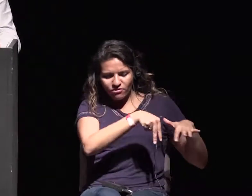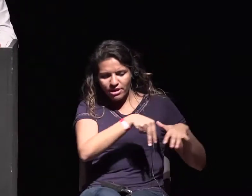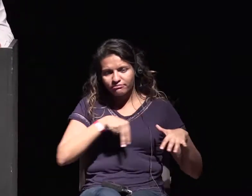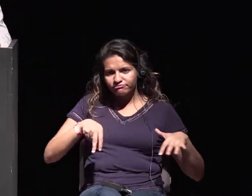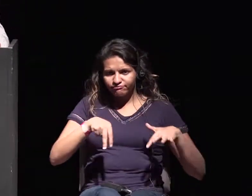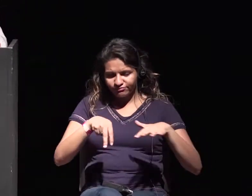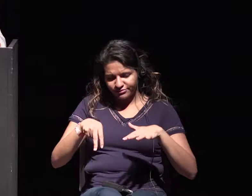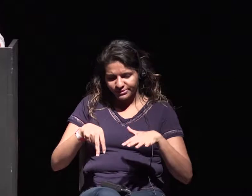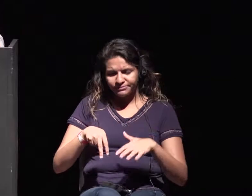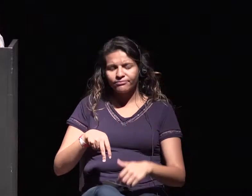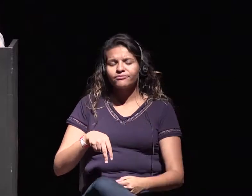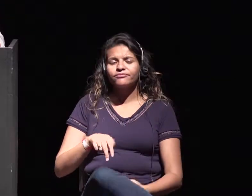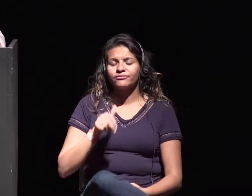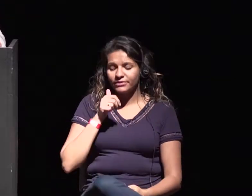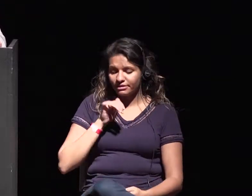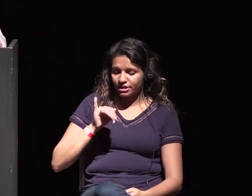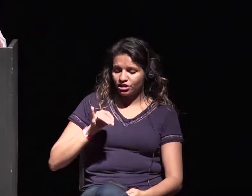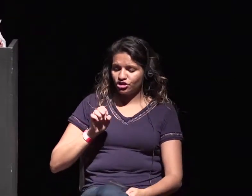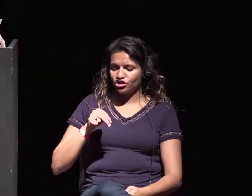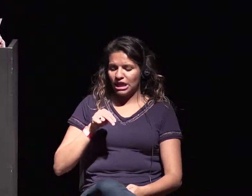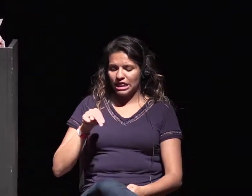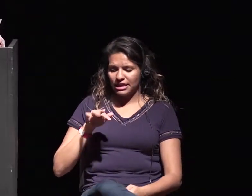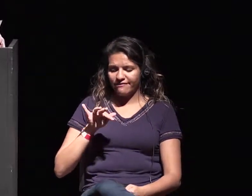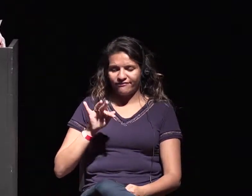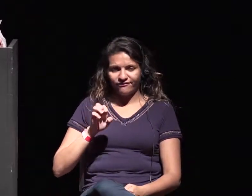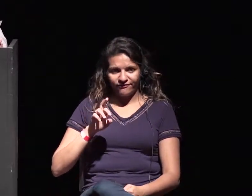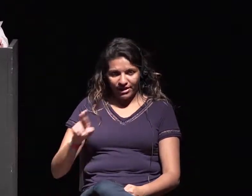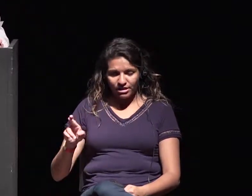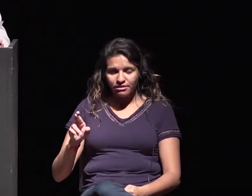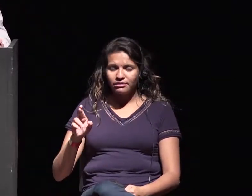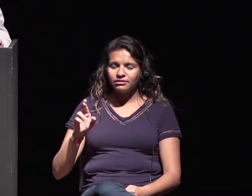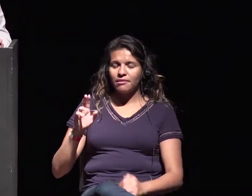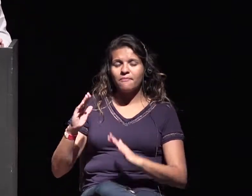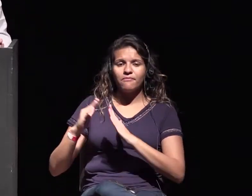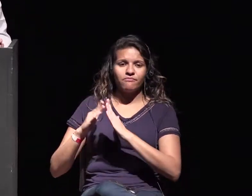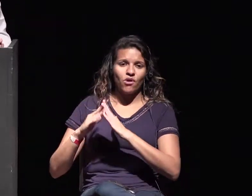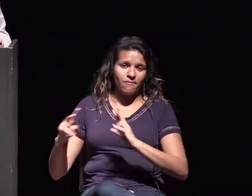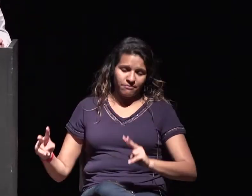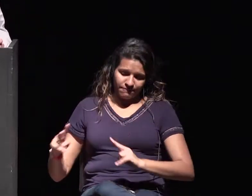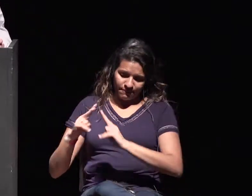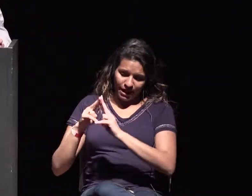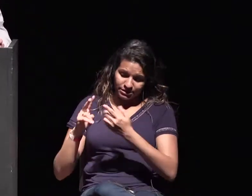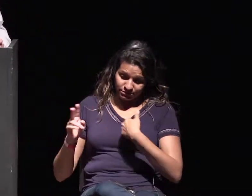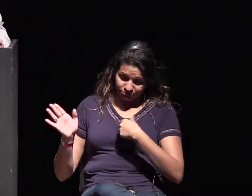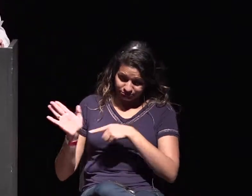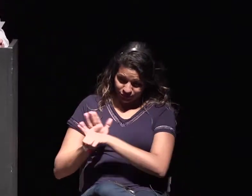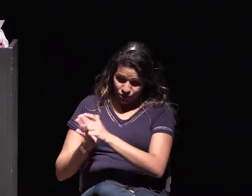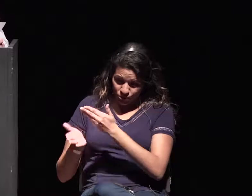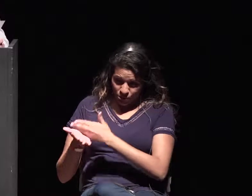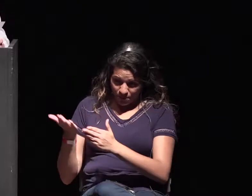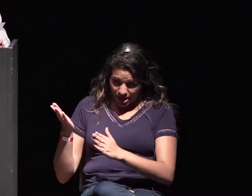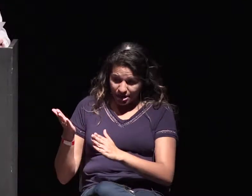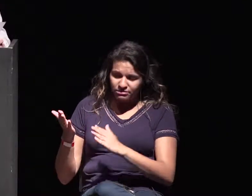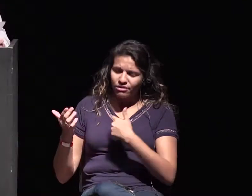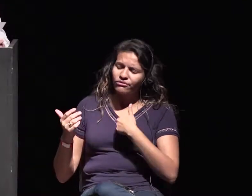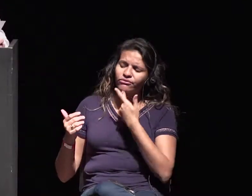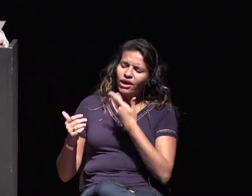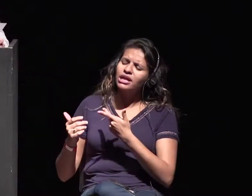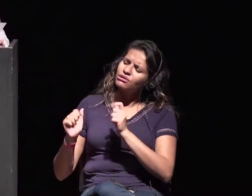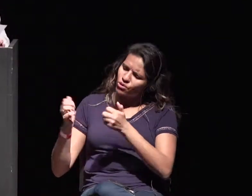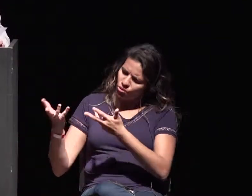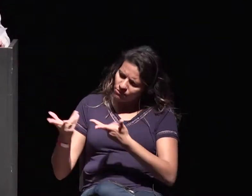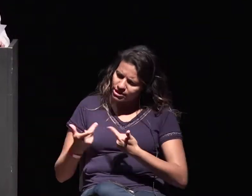discussion, Lacey told me that she wanted to fuck up my program when I invited her to be part of the exhibition, which obviously rejoiced